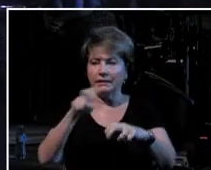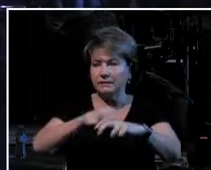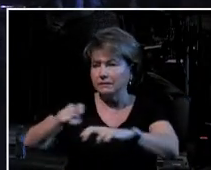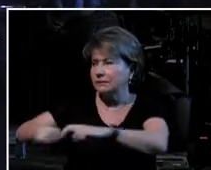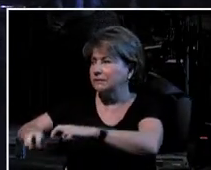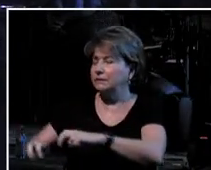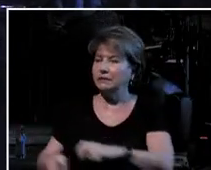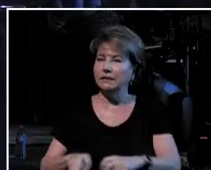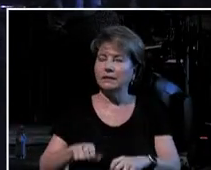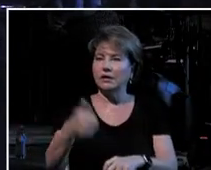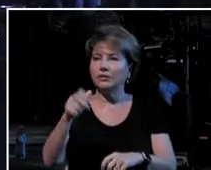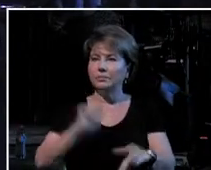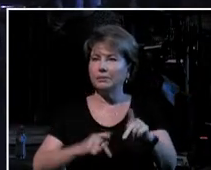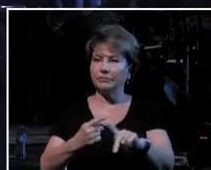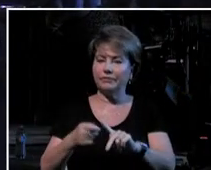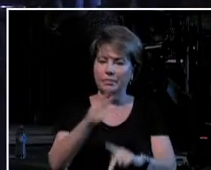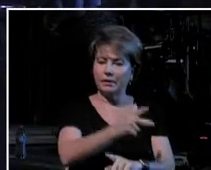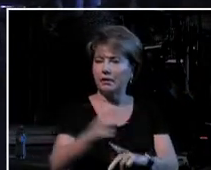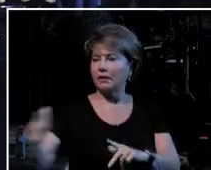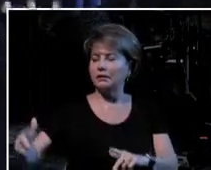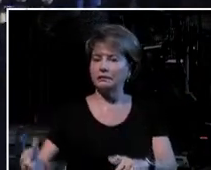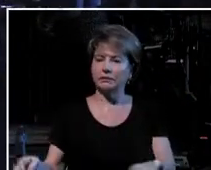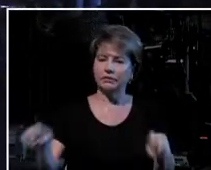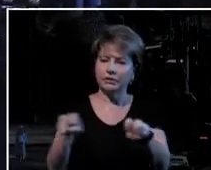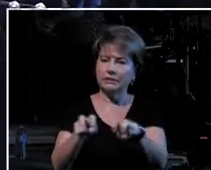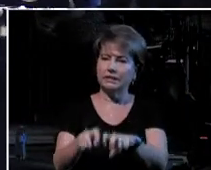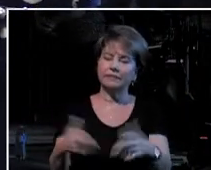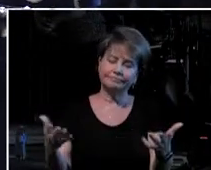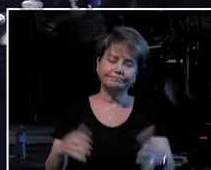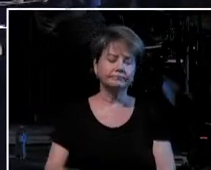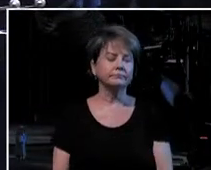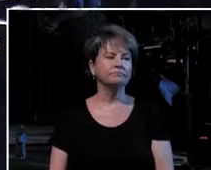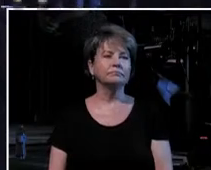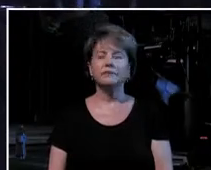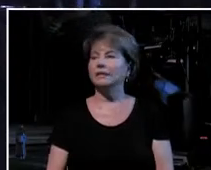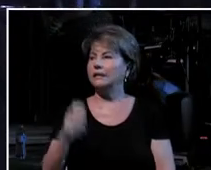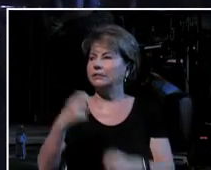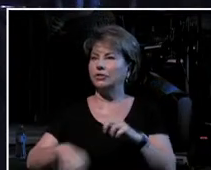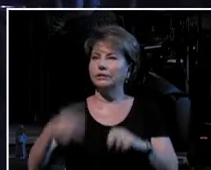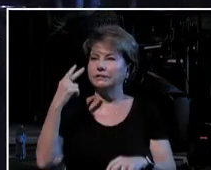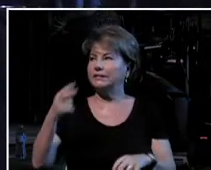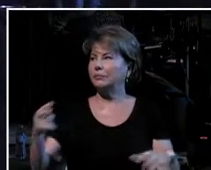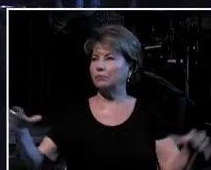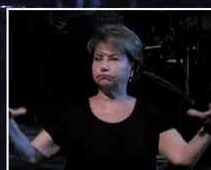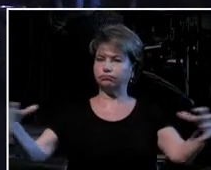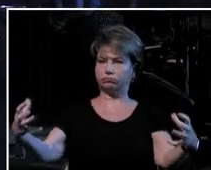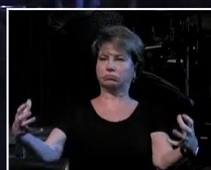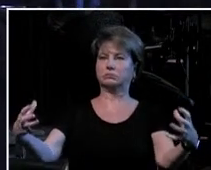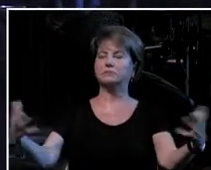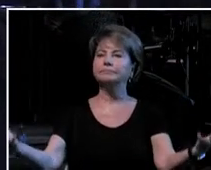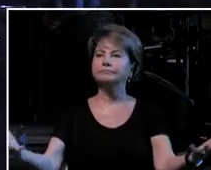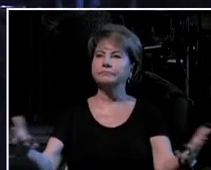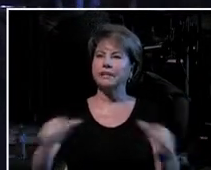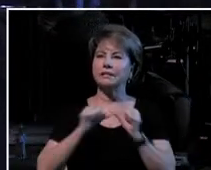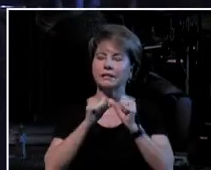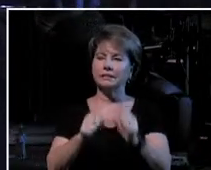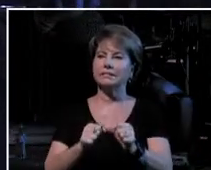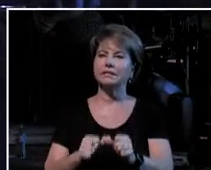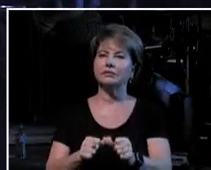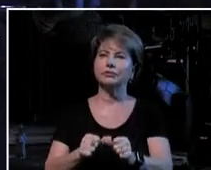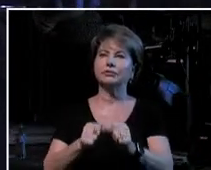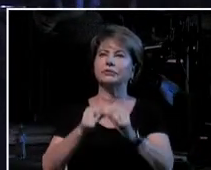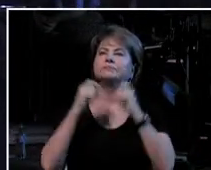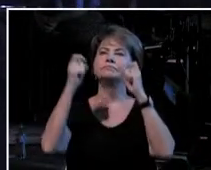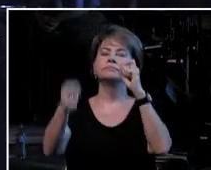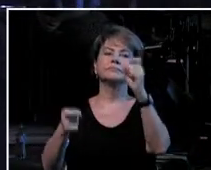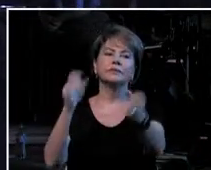parking lot and whatnot. So let's try to make room, make it obvious where the seats are. It's harder to see when we're all standing together. As we keep going, let's just continue to give God glory